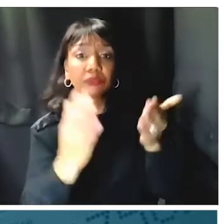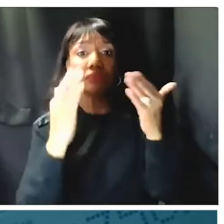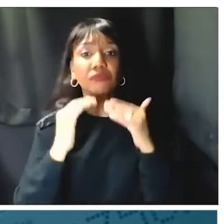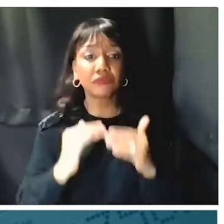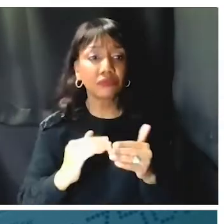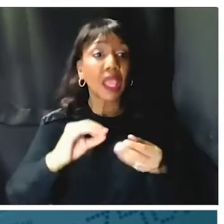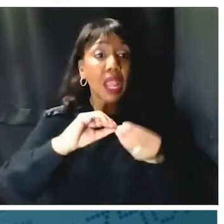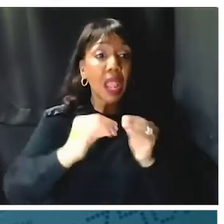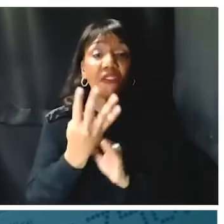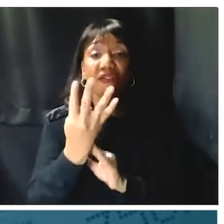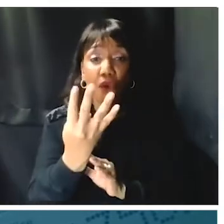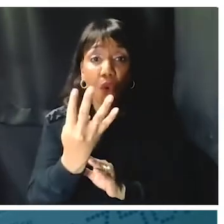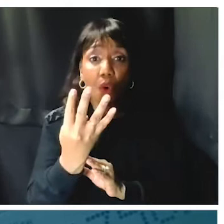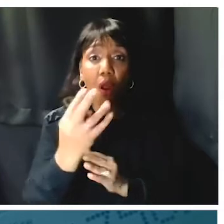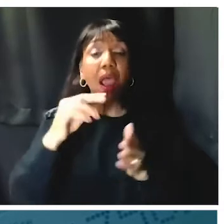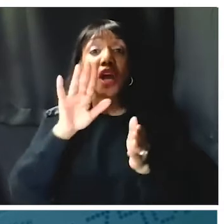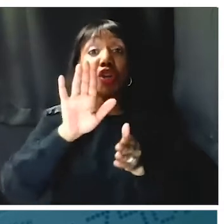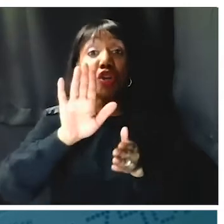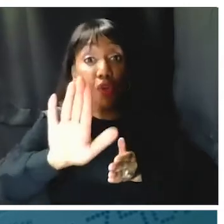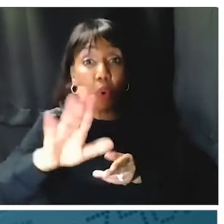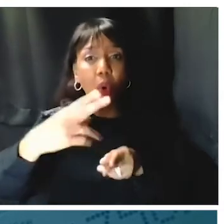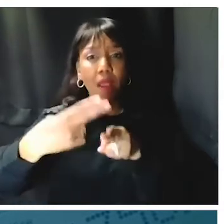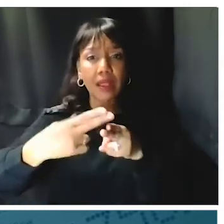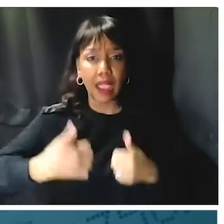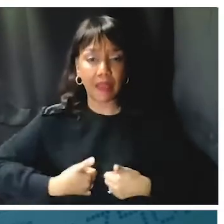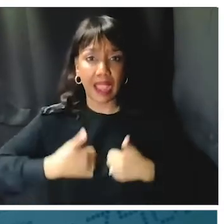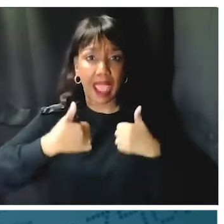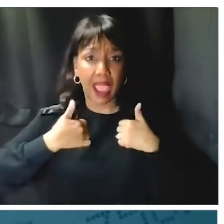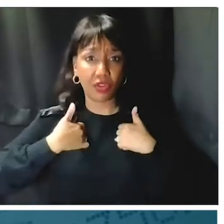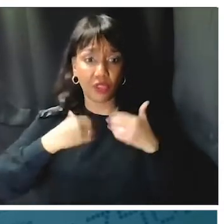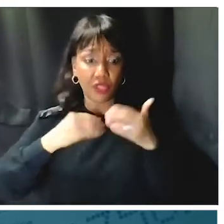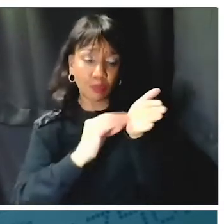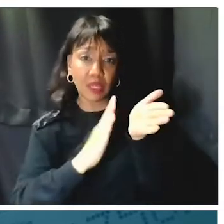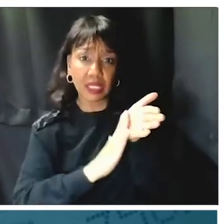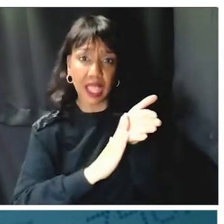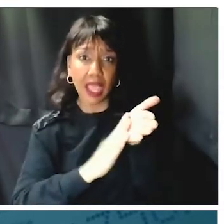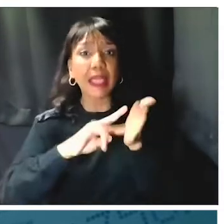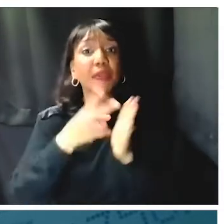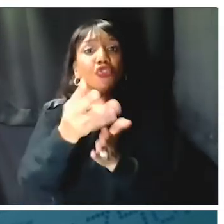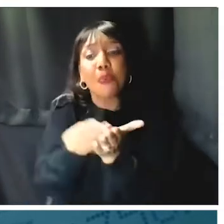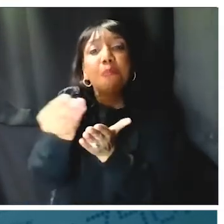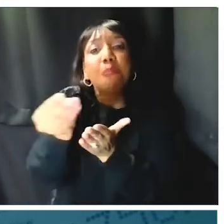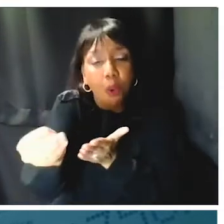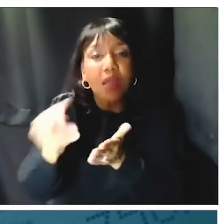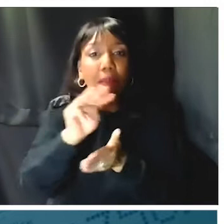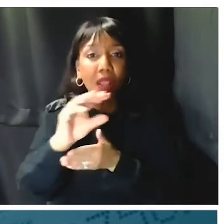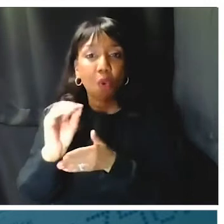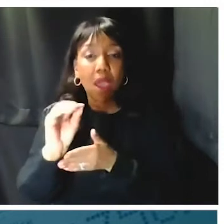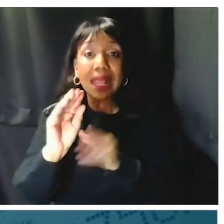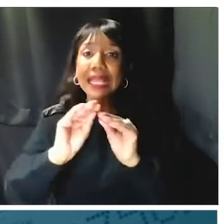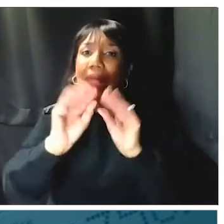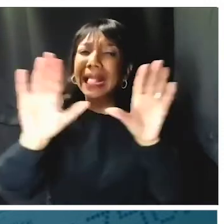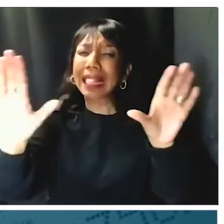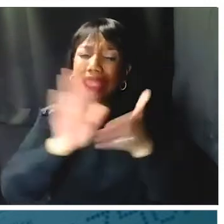In the purchaser's address area, you should put your name and address in this area. Make sure you write clearly so that it can